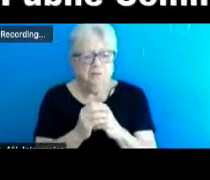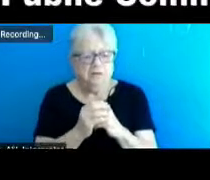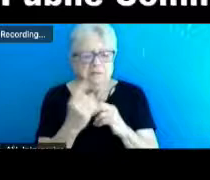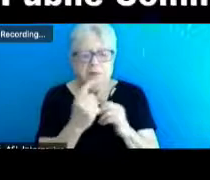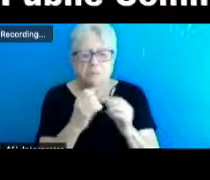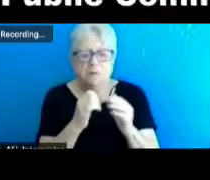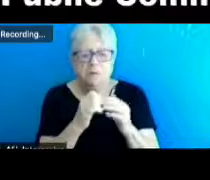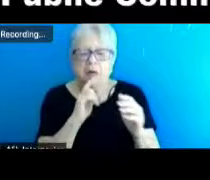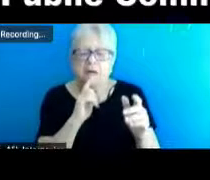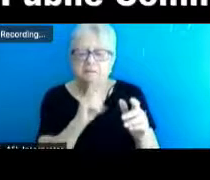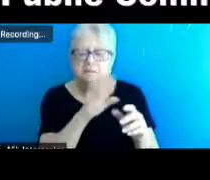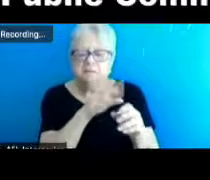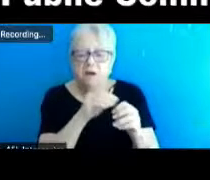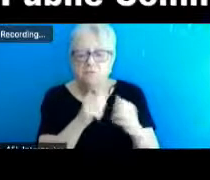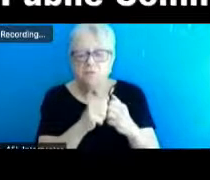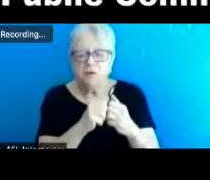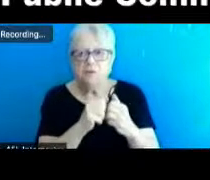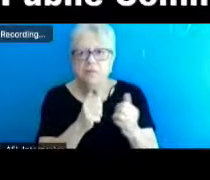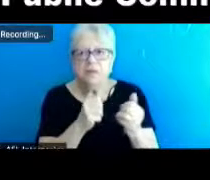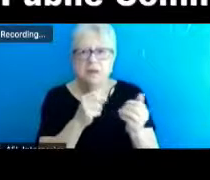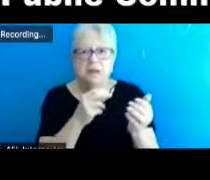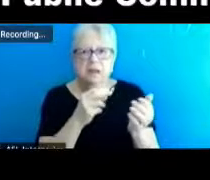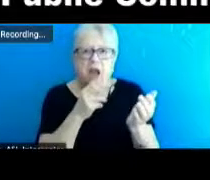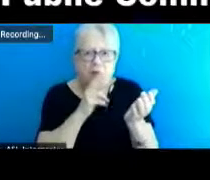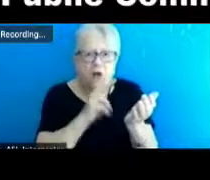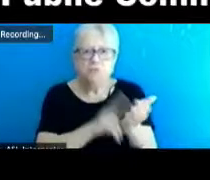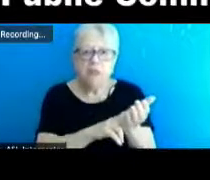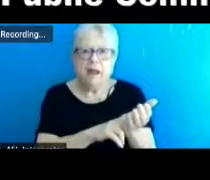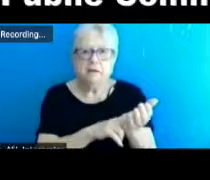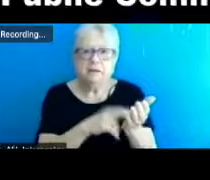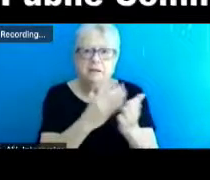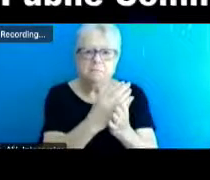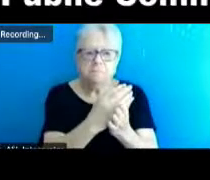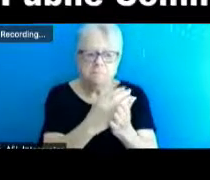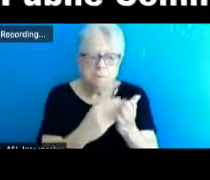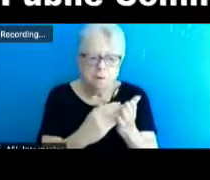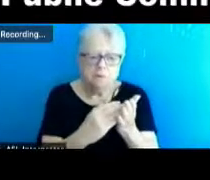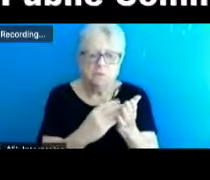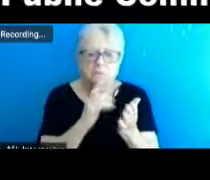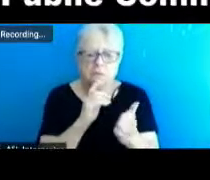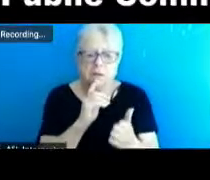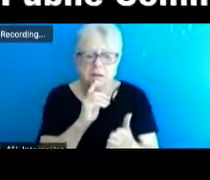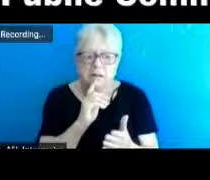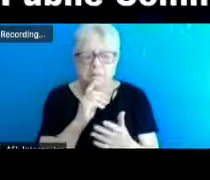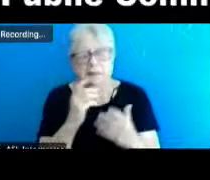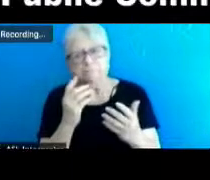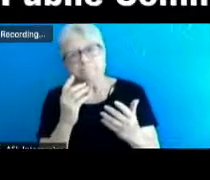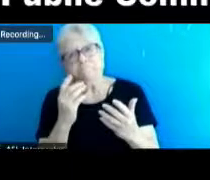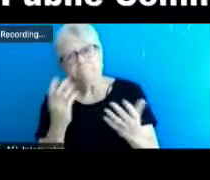contracting aspect of it, at least. But at this point, it's so far along, it may not make sense.